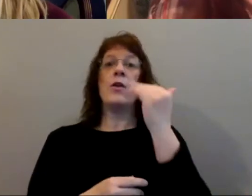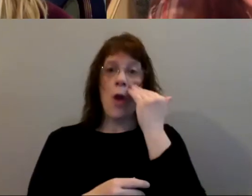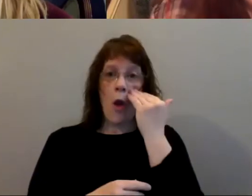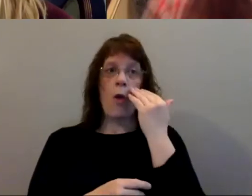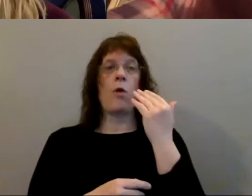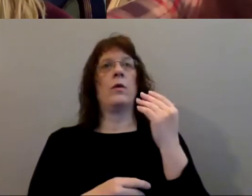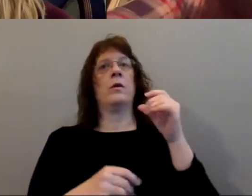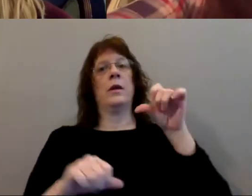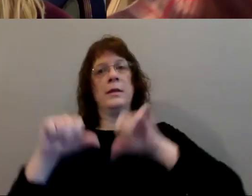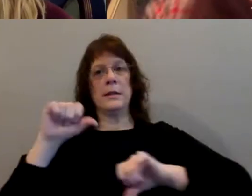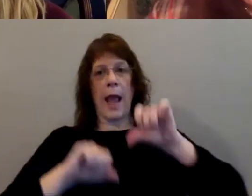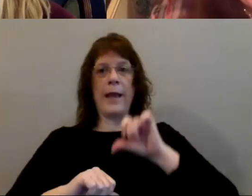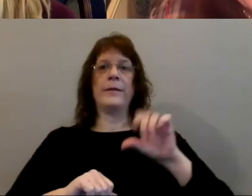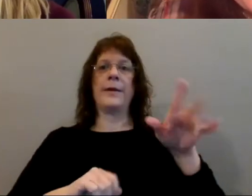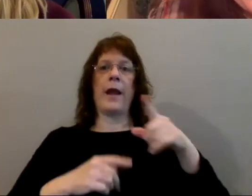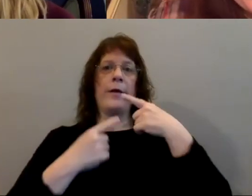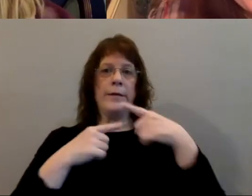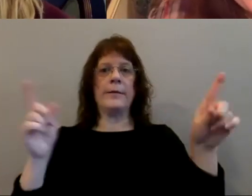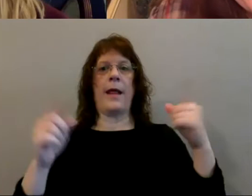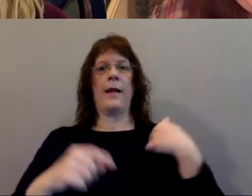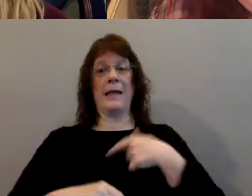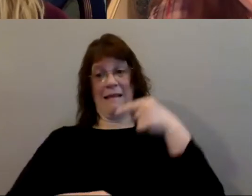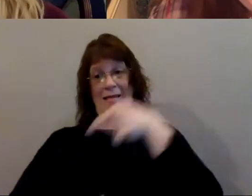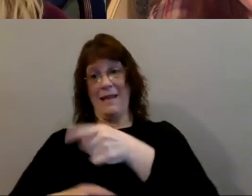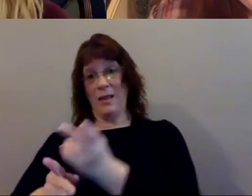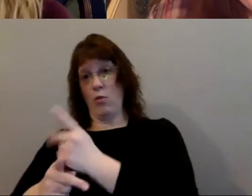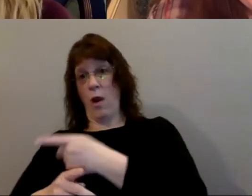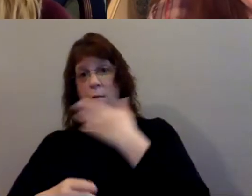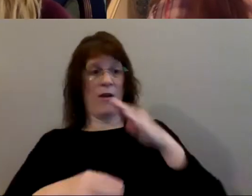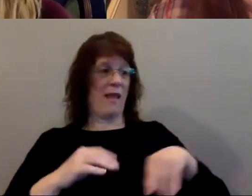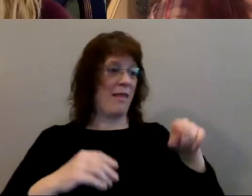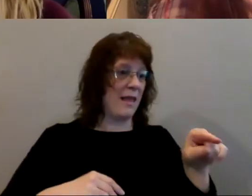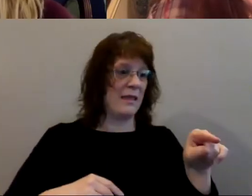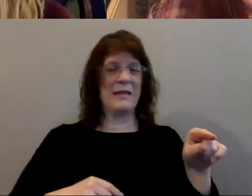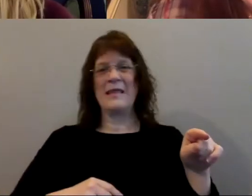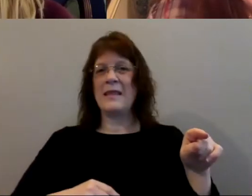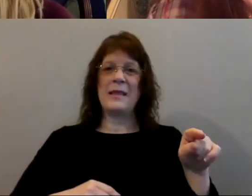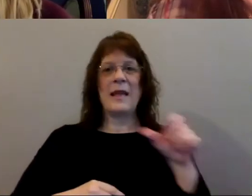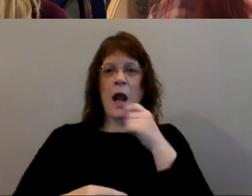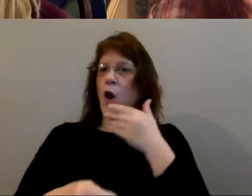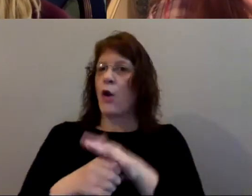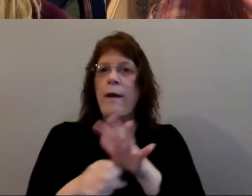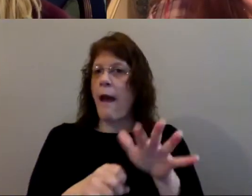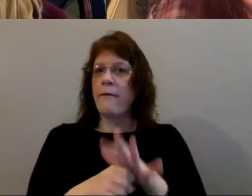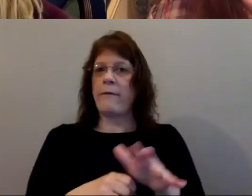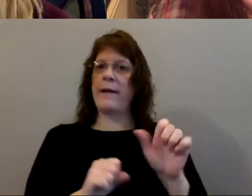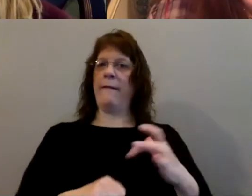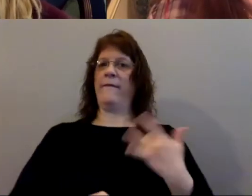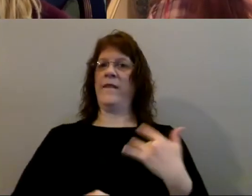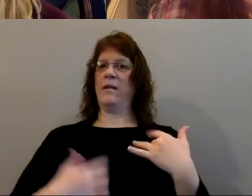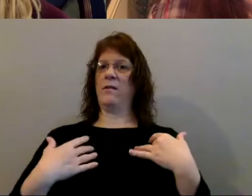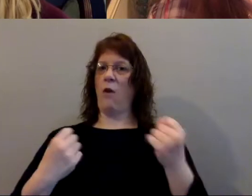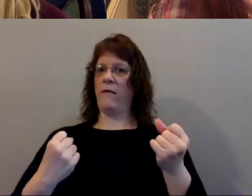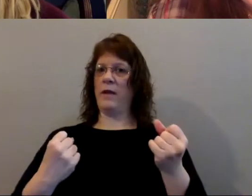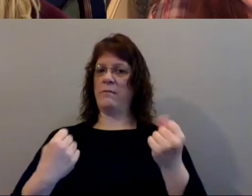science of telling us like this product is better than this product just isn't good enough that I can feel confident